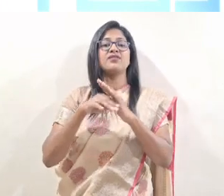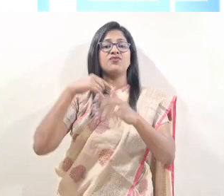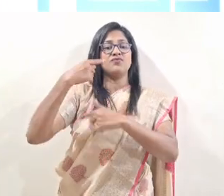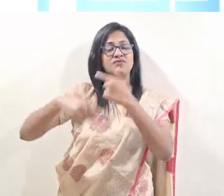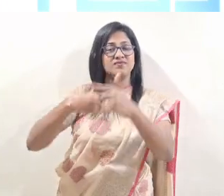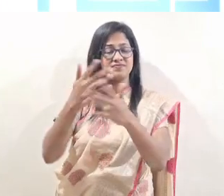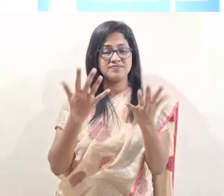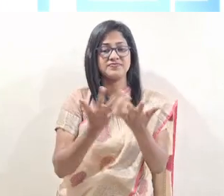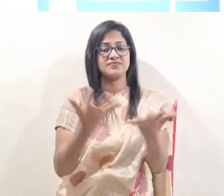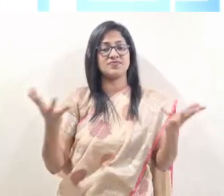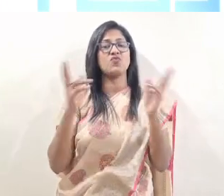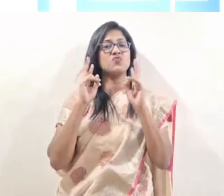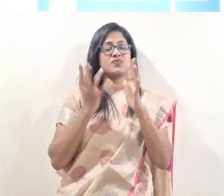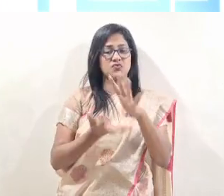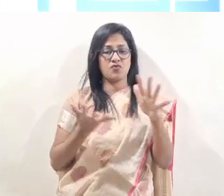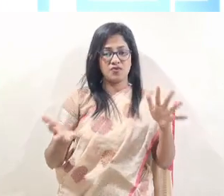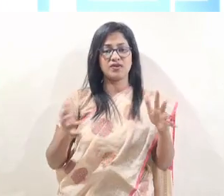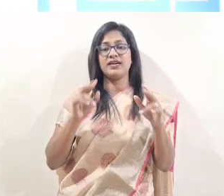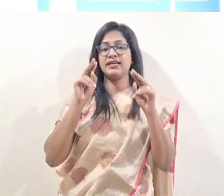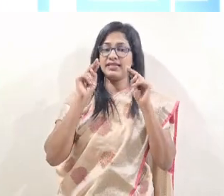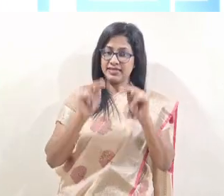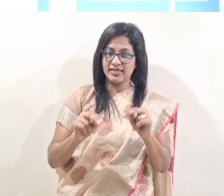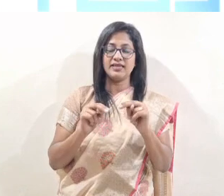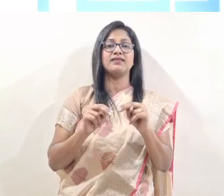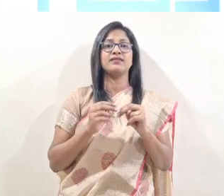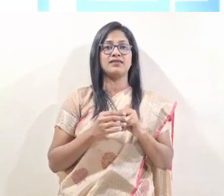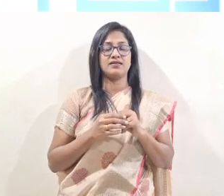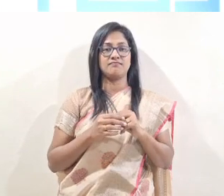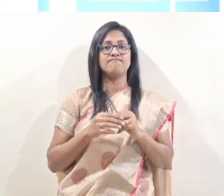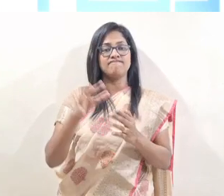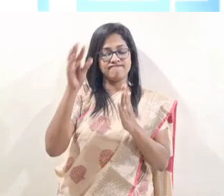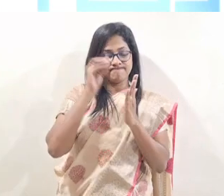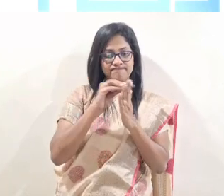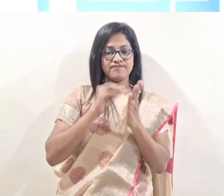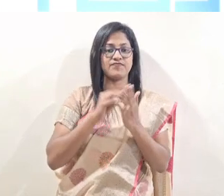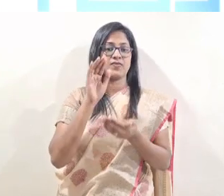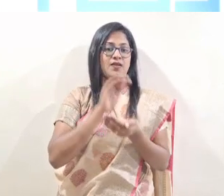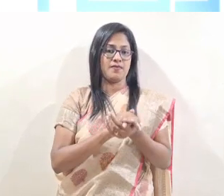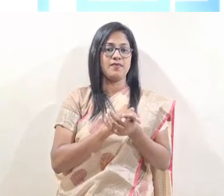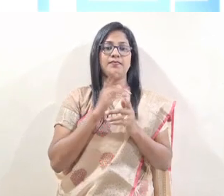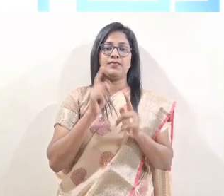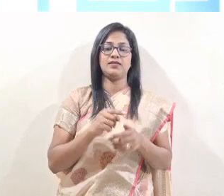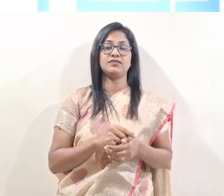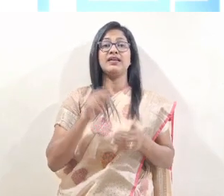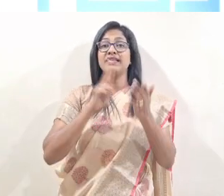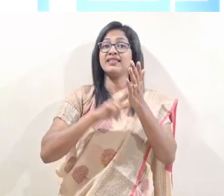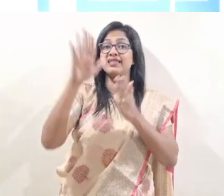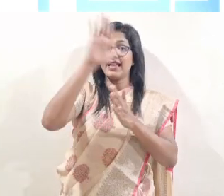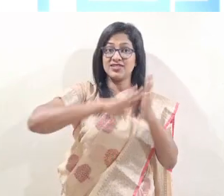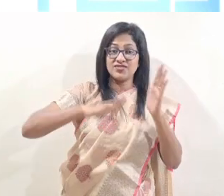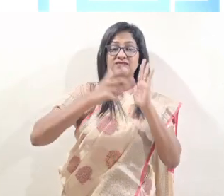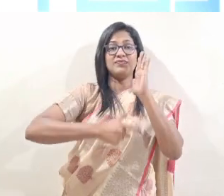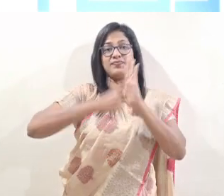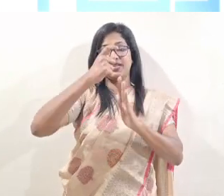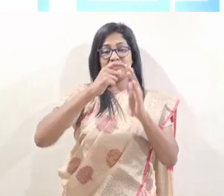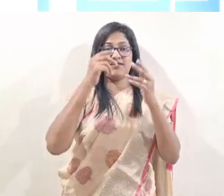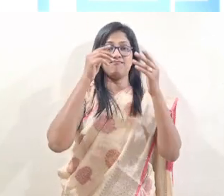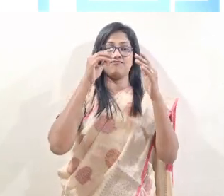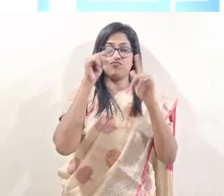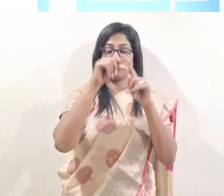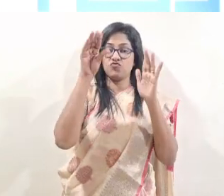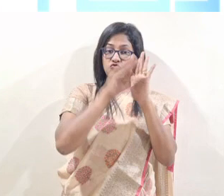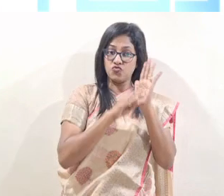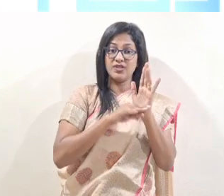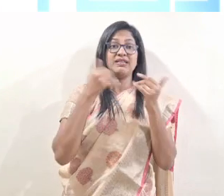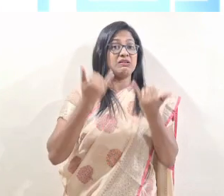also now, but there are other parts that also need to be taken into it. So National Building Code now